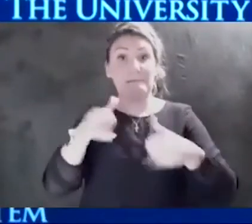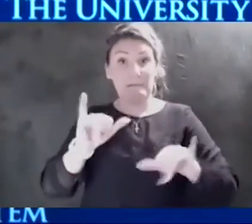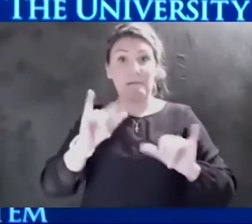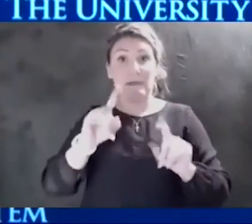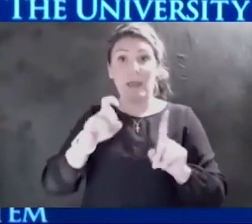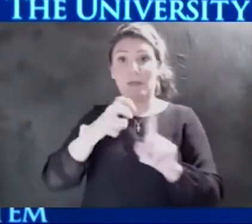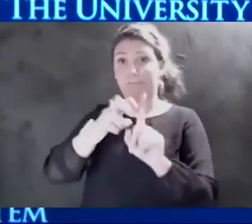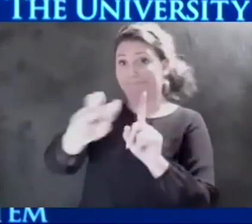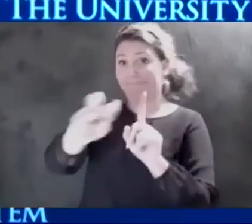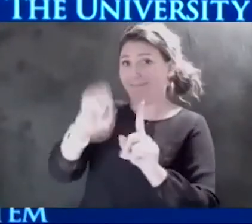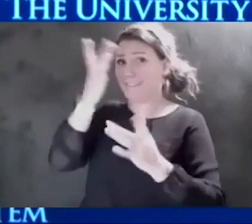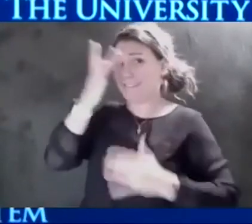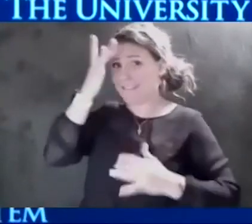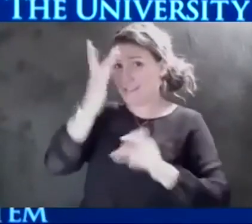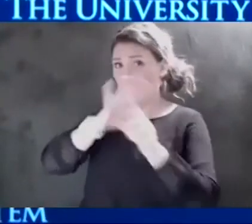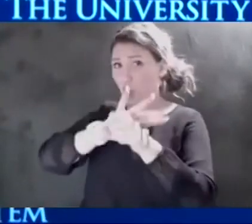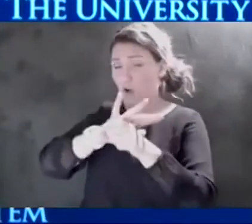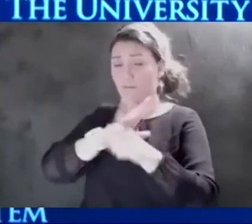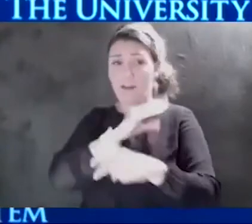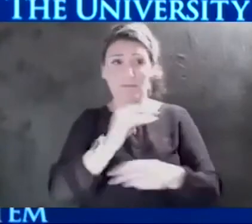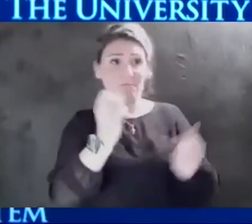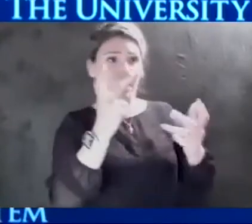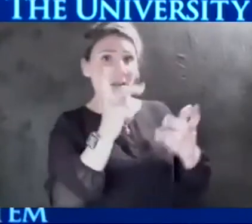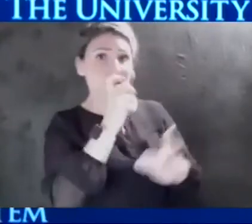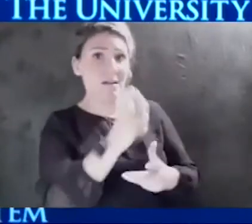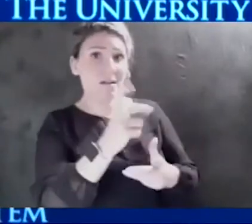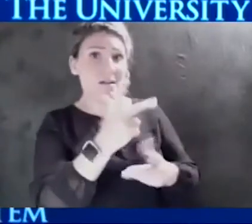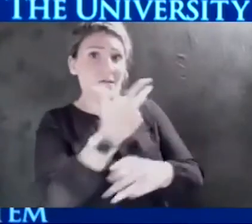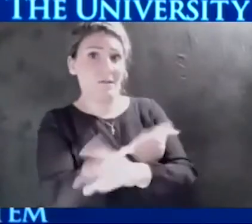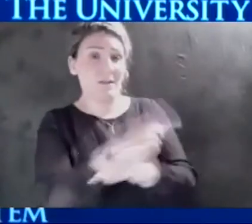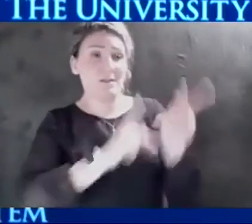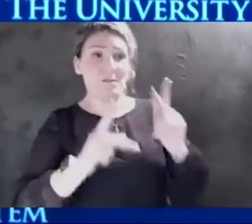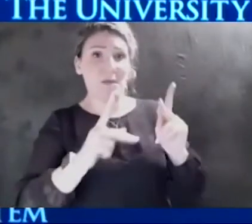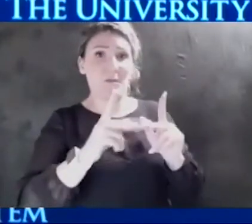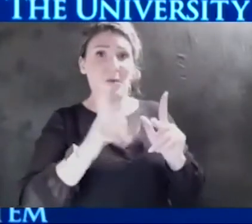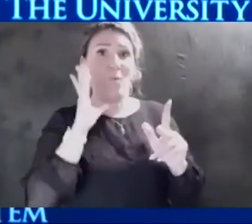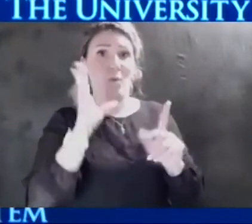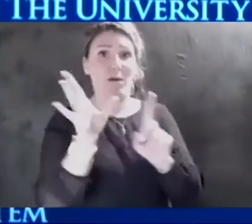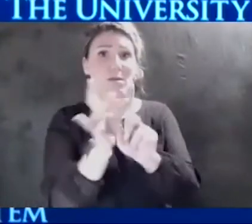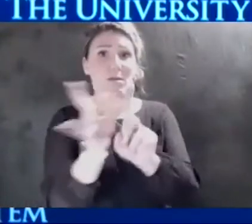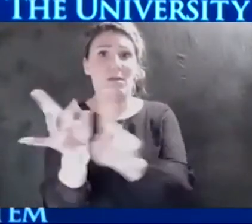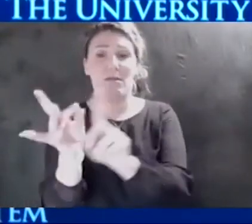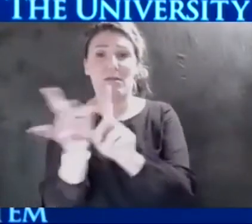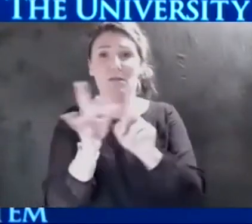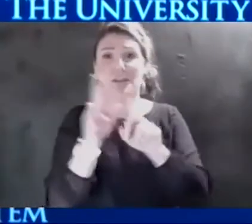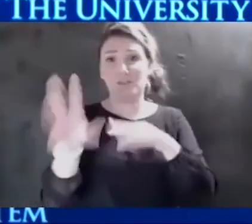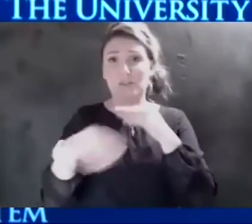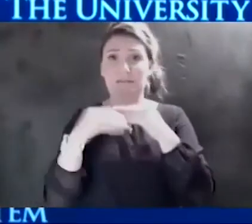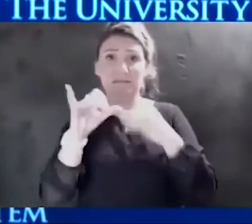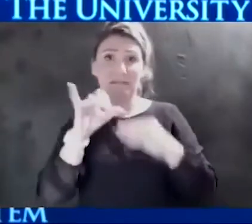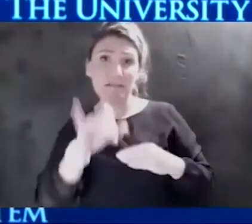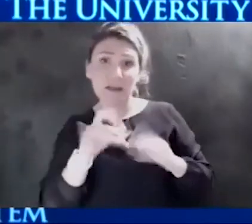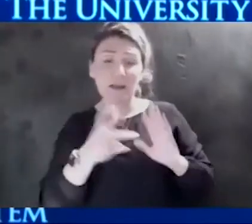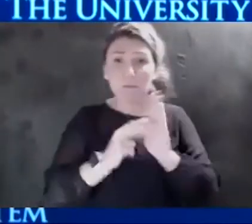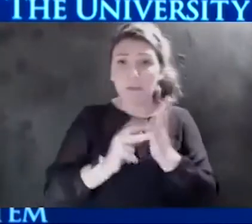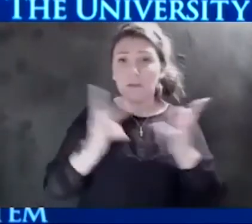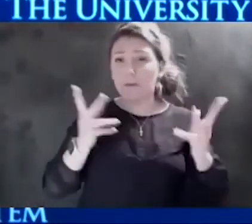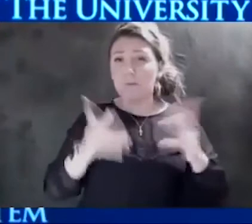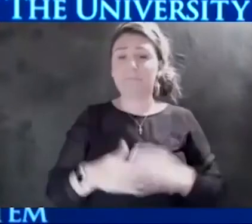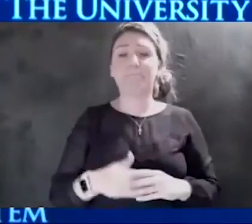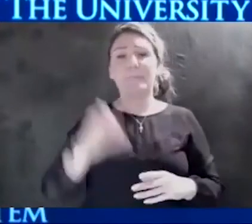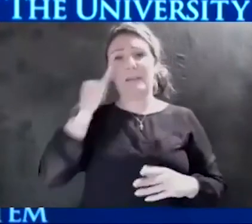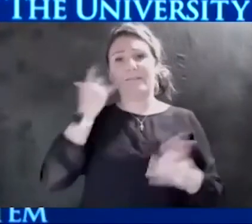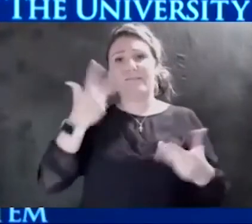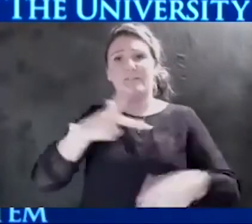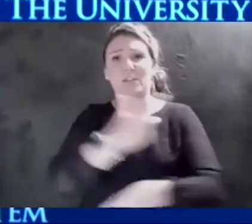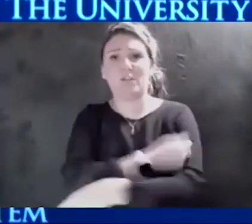of unvaccinated people, they're going to get it. And so in addition to that, we know that if you've been vaccinated, even though you